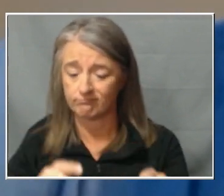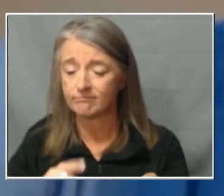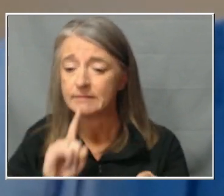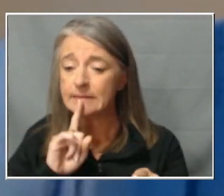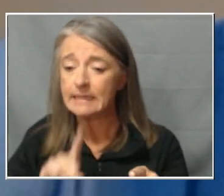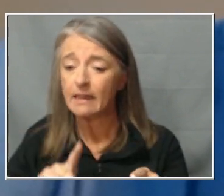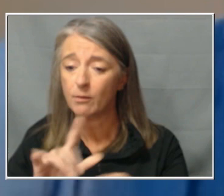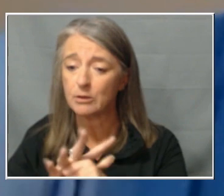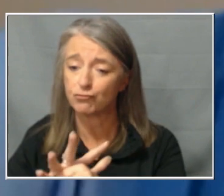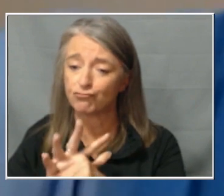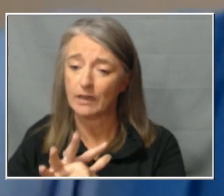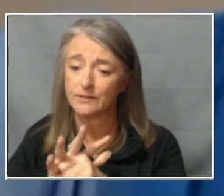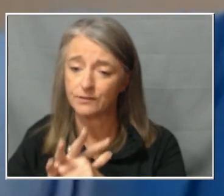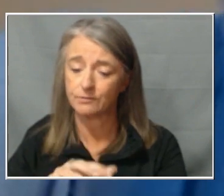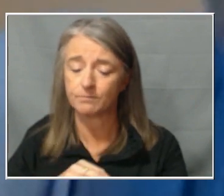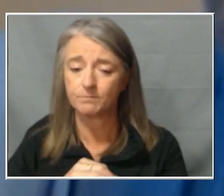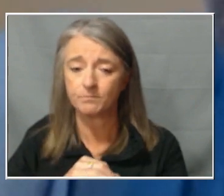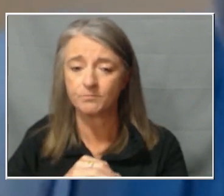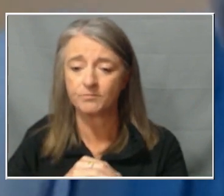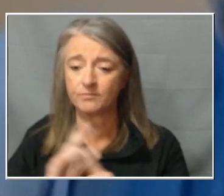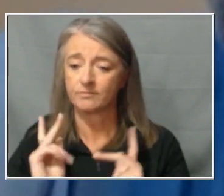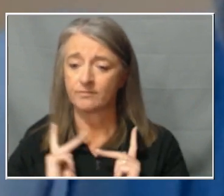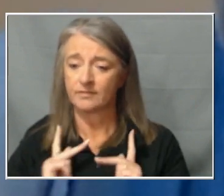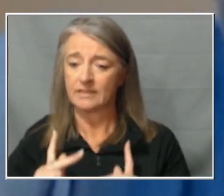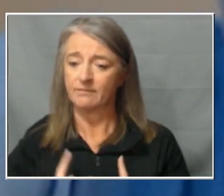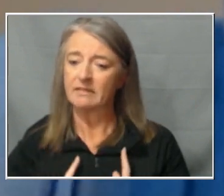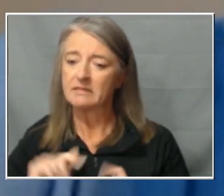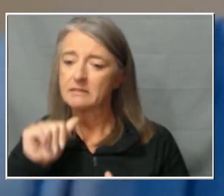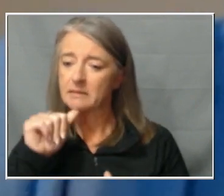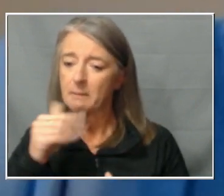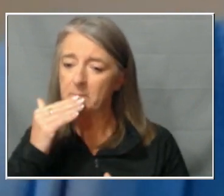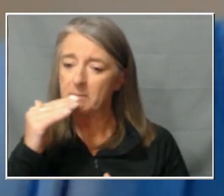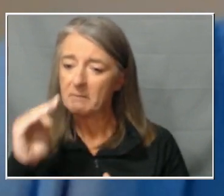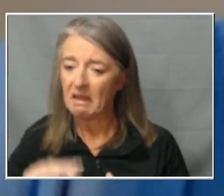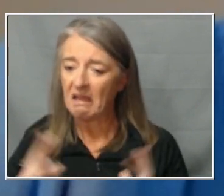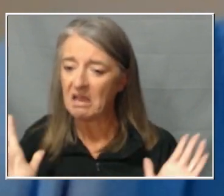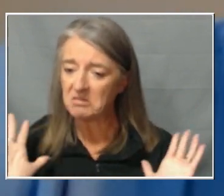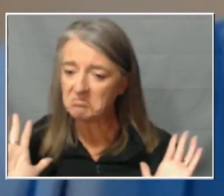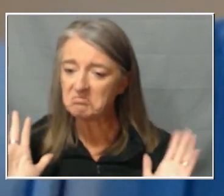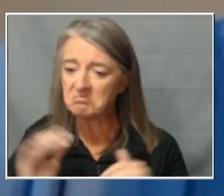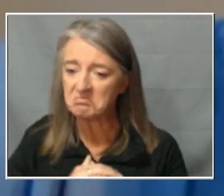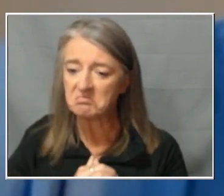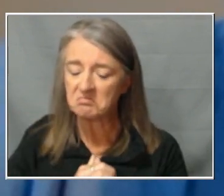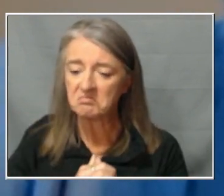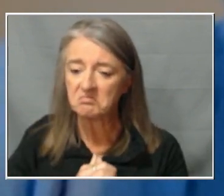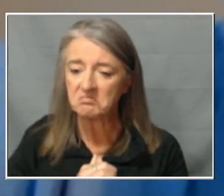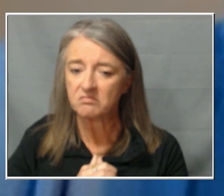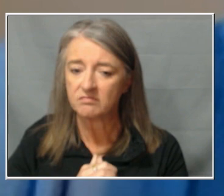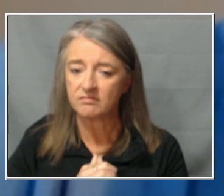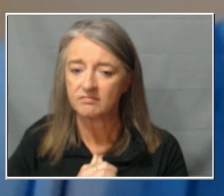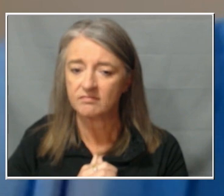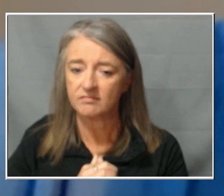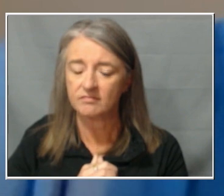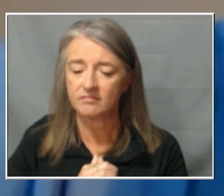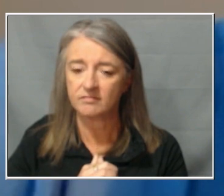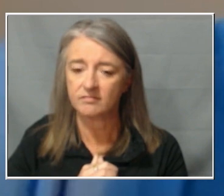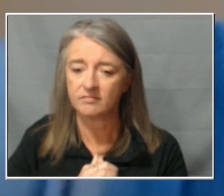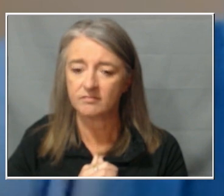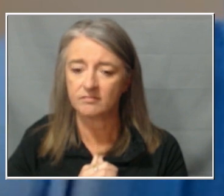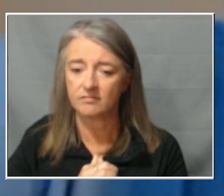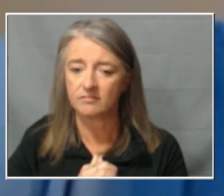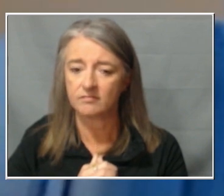little bit stressful. Physically, it wasn't so bad. It was just, I guess,